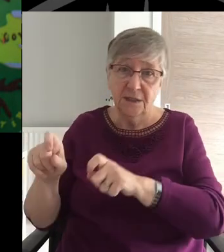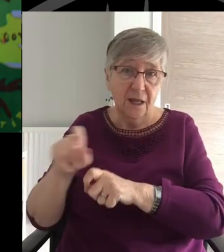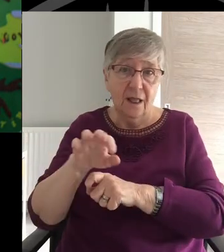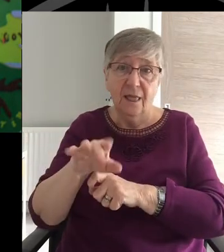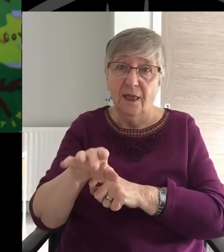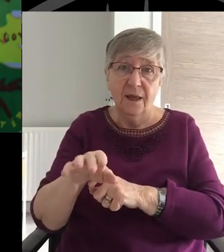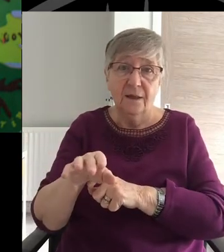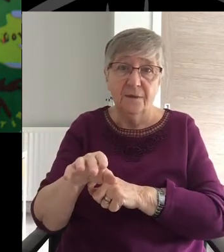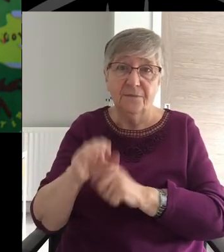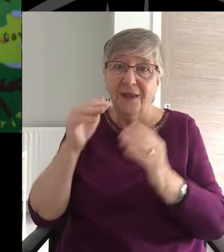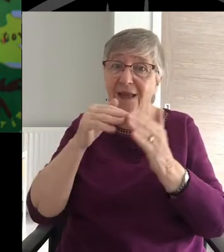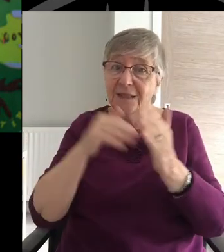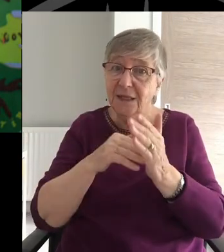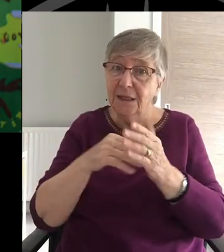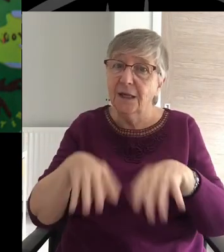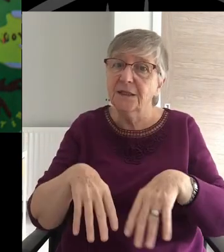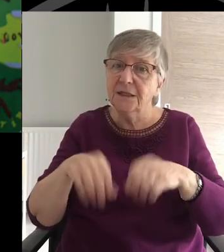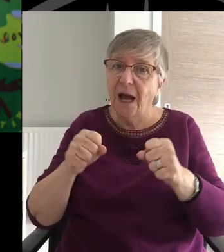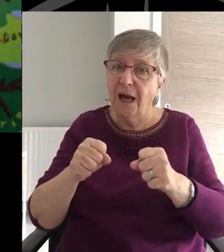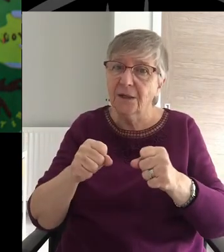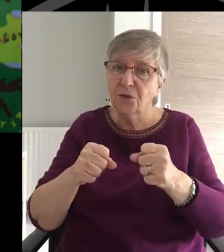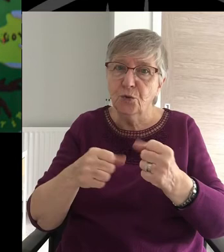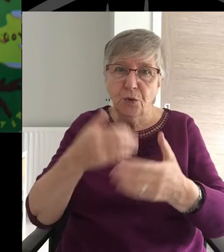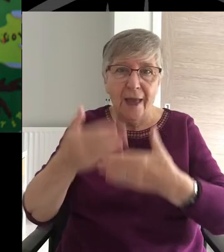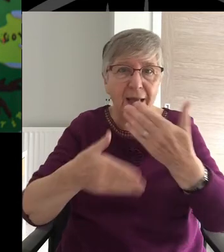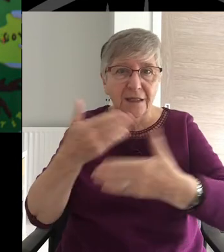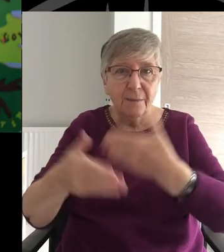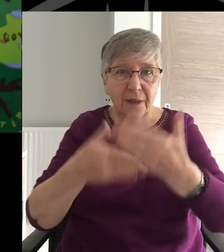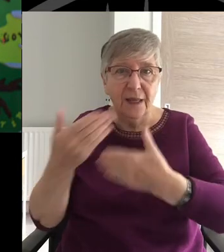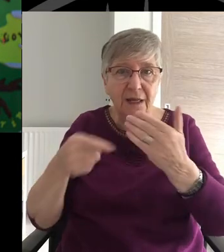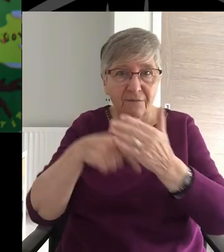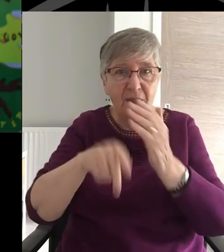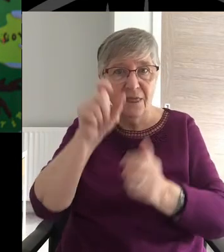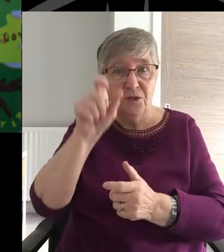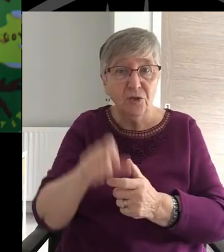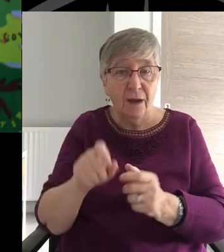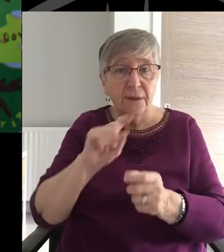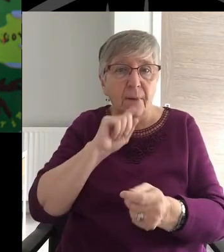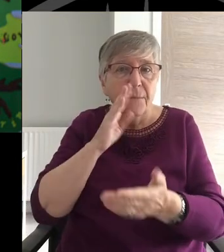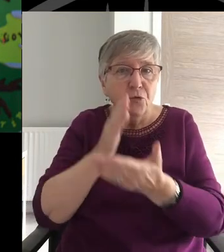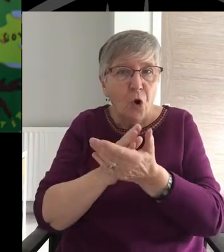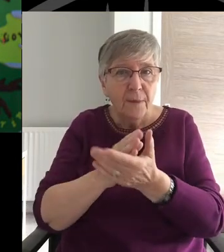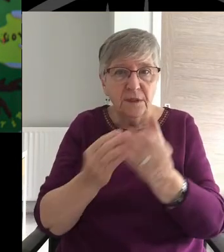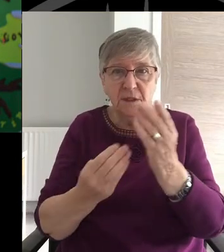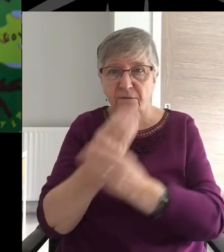You see, Ezekiel begins to unfold from this chapter promises of a new beginning.